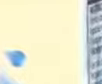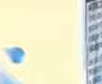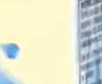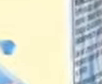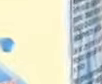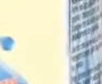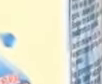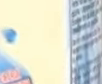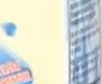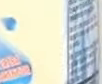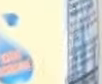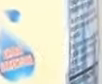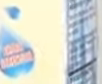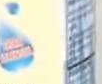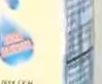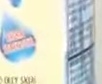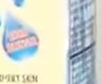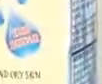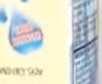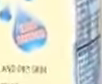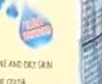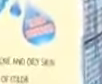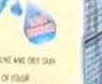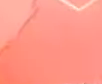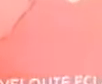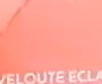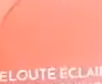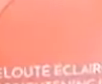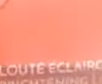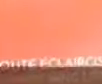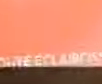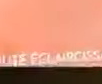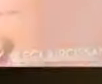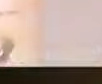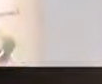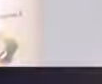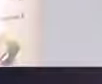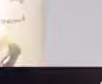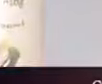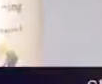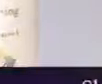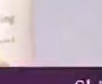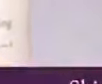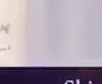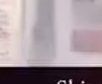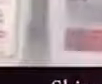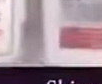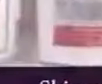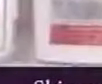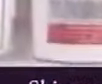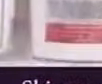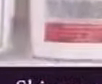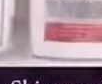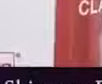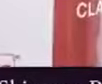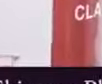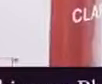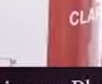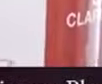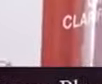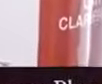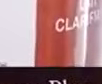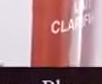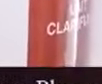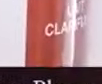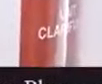yaa ngi anywhere in Europe, mun nañ la ko mail. Within 3 days rek, ñetti fan rek, nga jot say diw. Amuñ ci lool rek, dañ